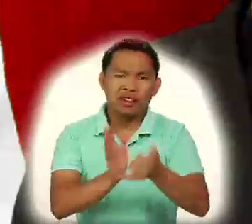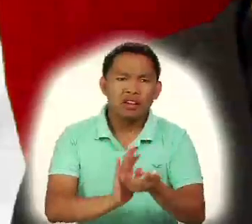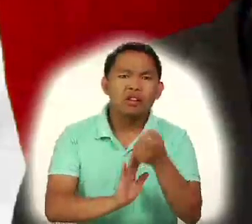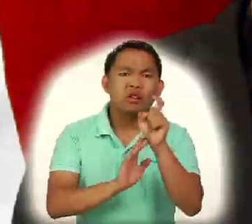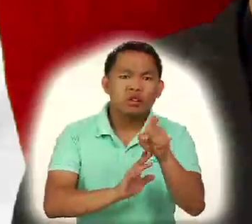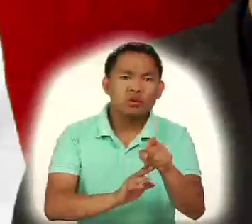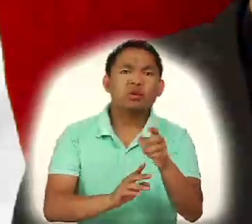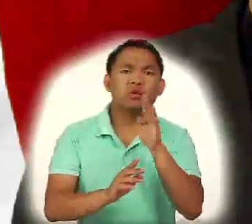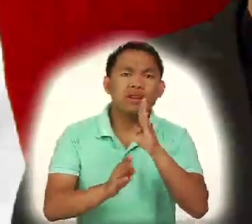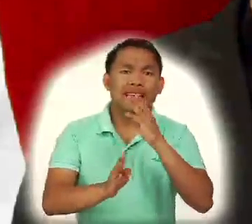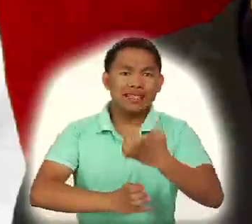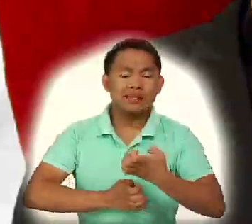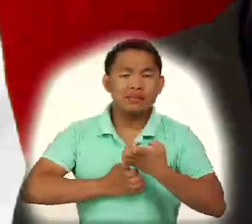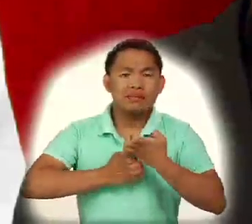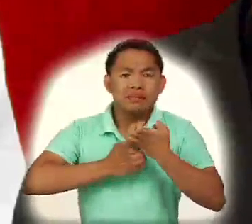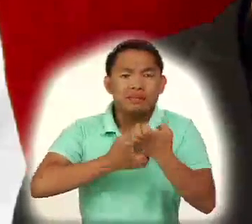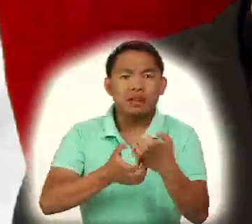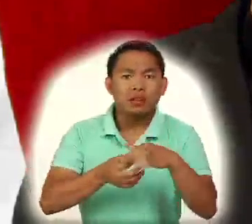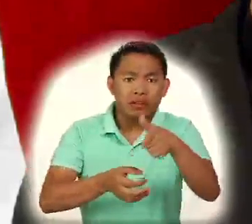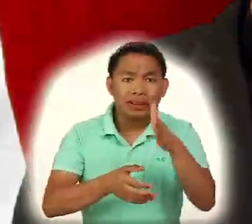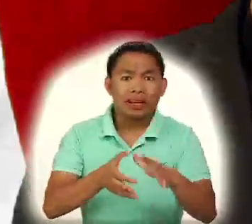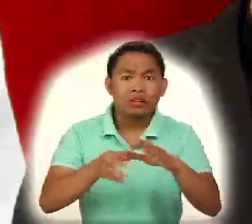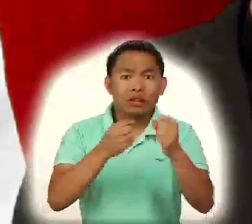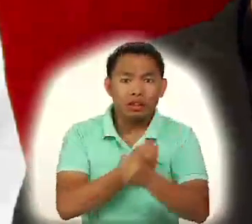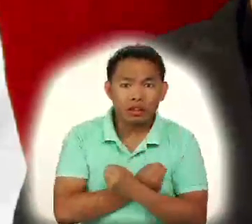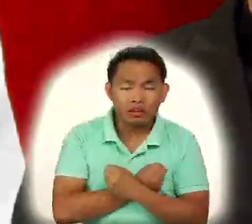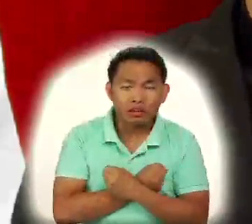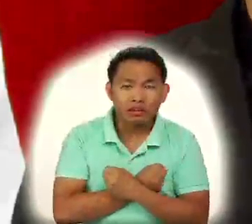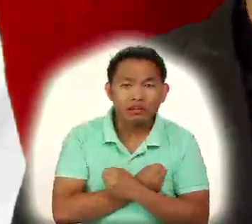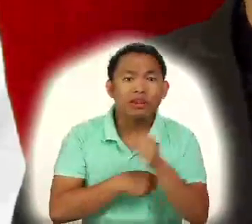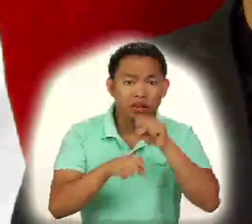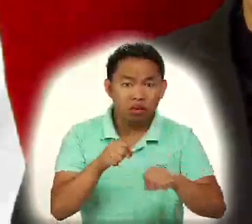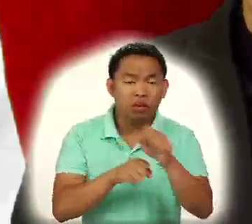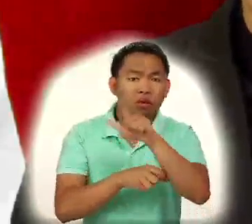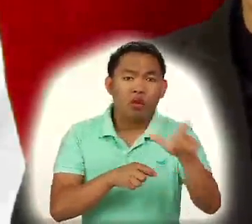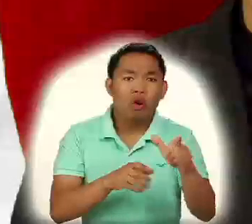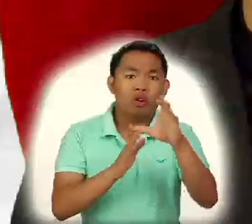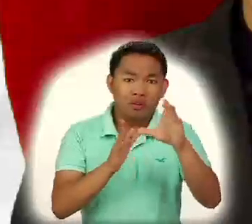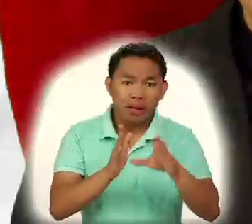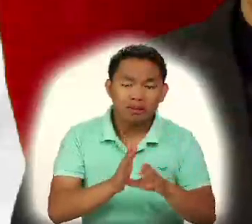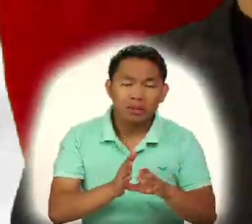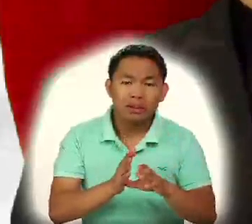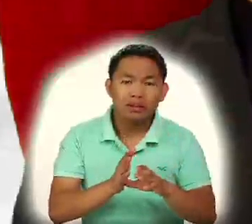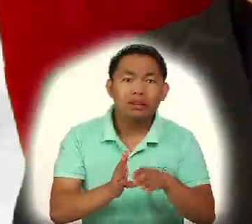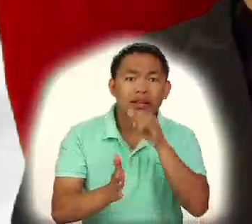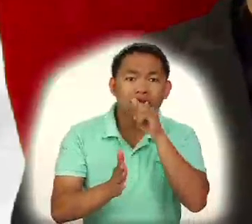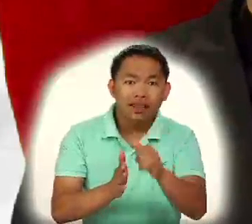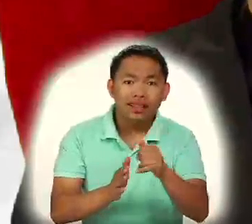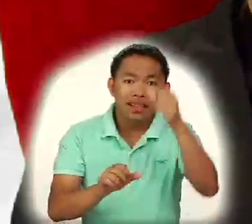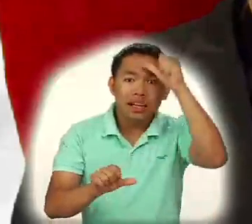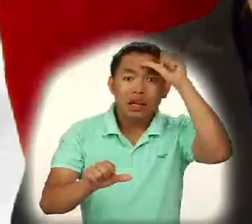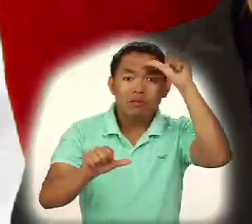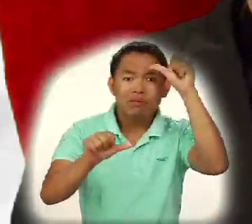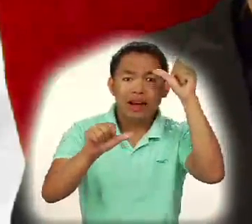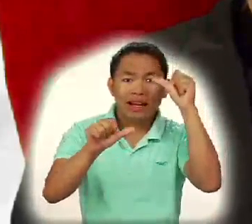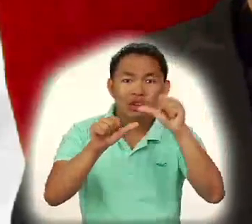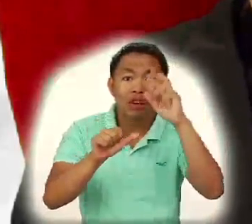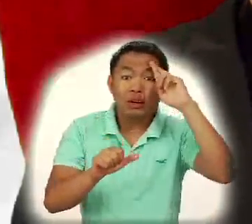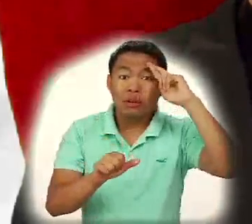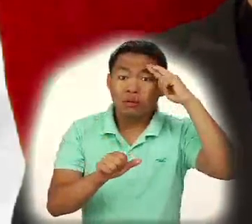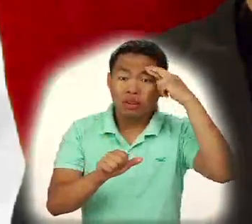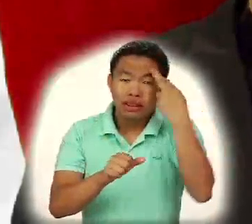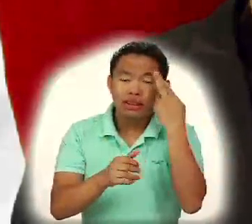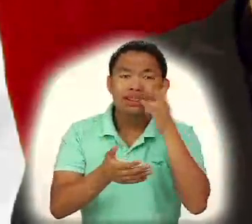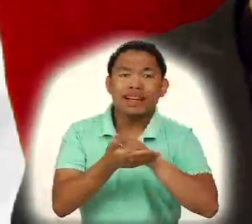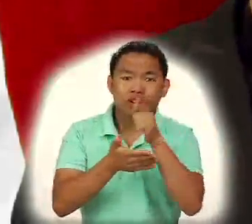supposed to be expressions of the God of love. So every commandment is a reminder that